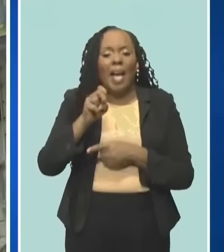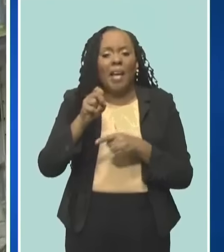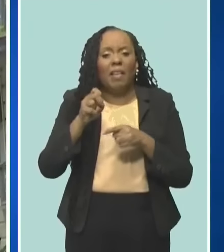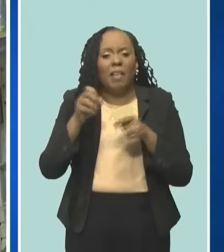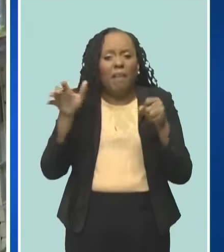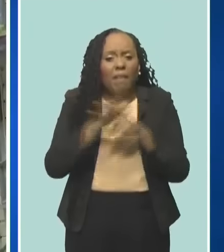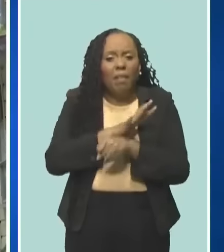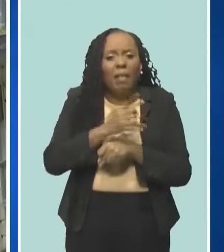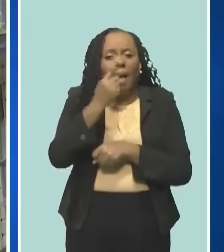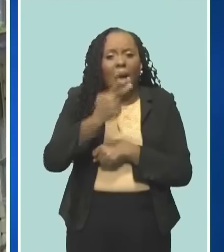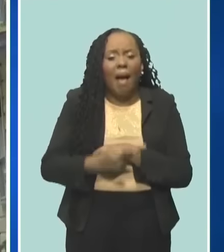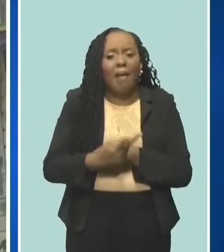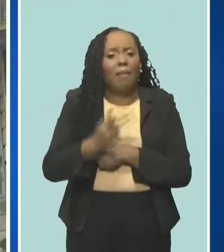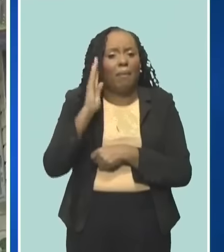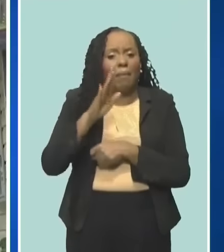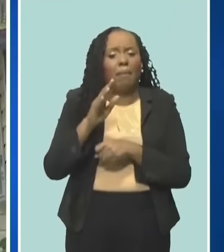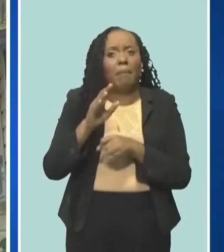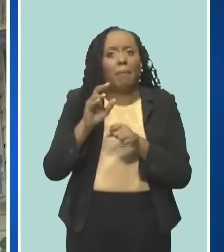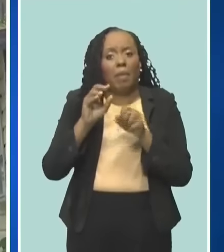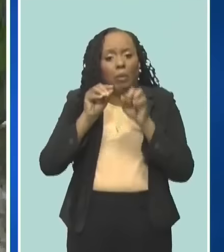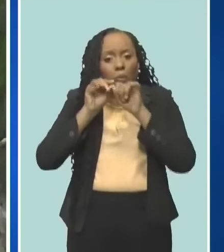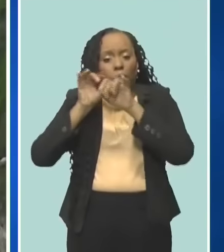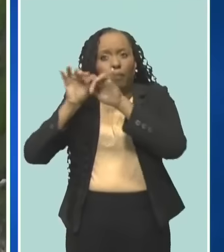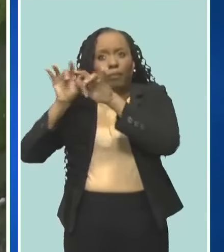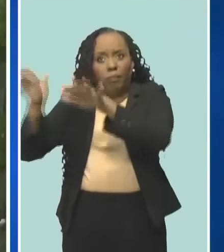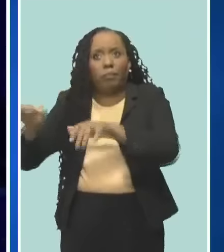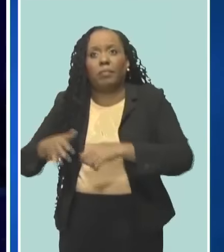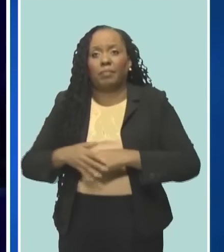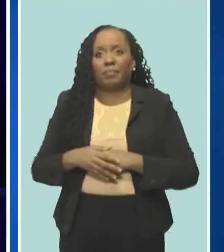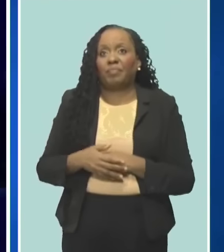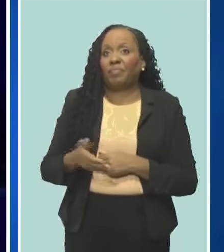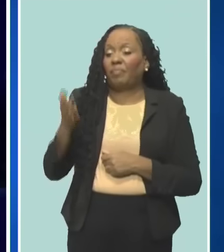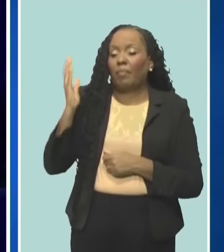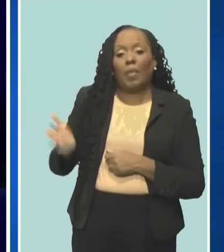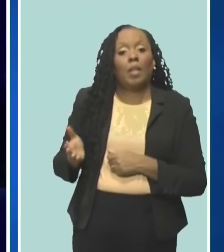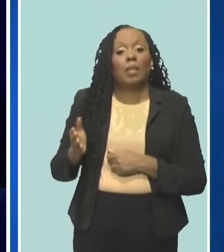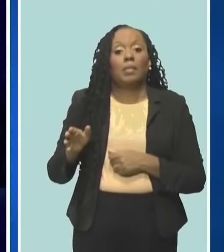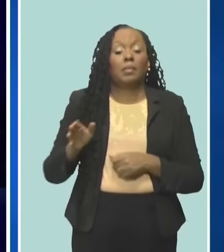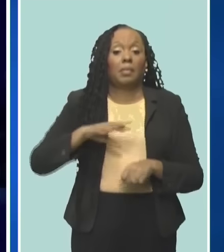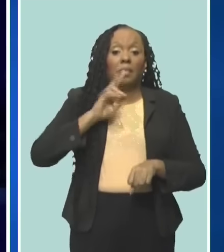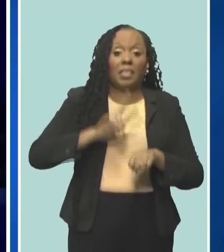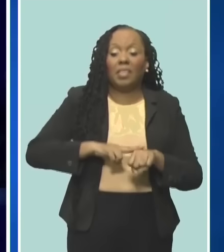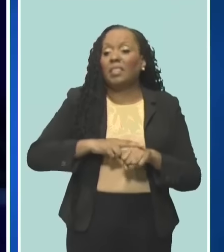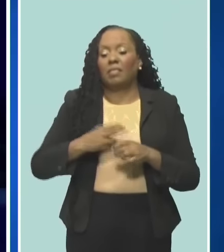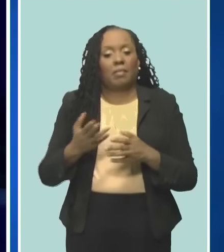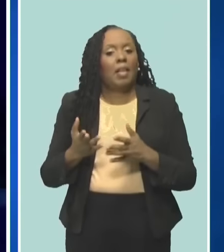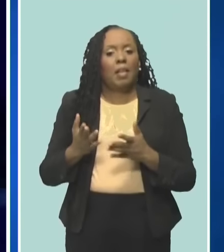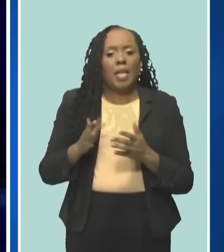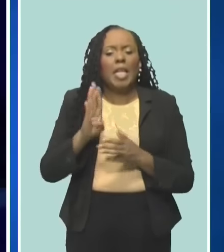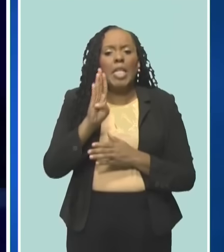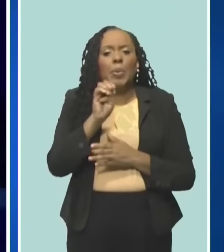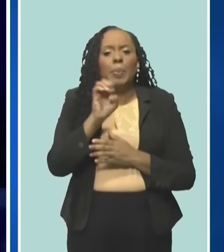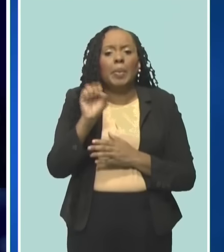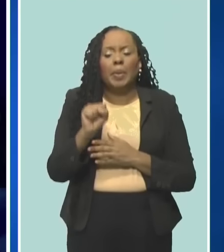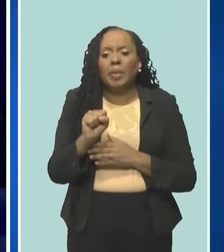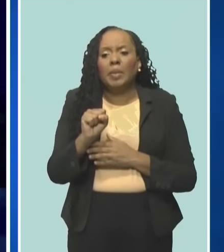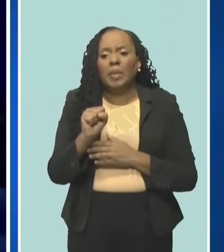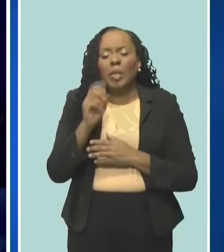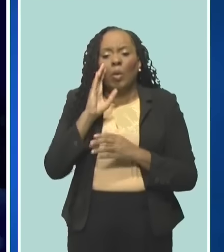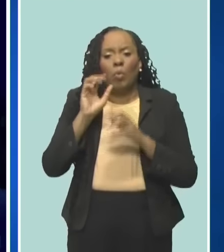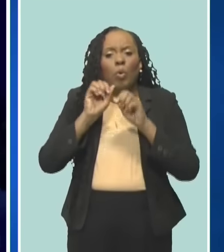seek refuge elsewhere. They naturally form a new queen, and she leaves the hive with almost half of the colony.